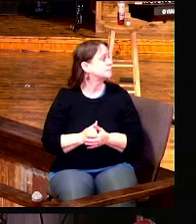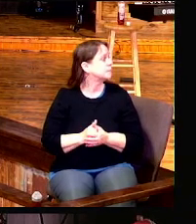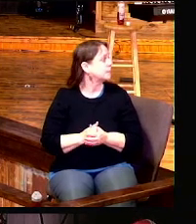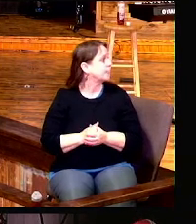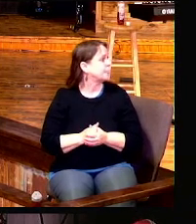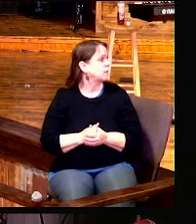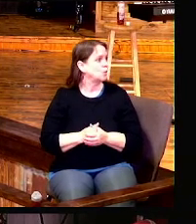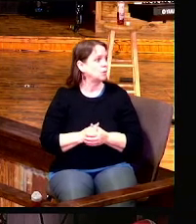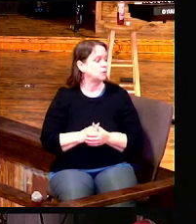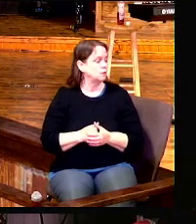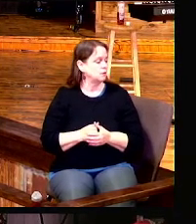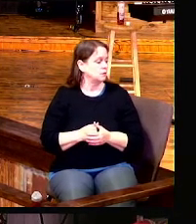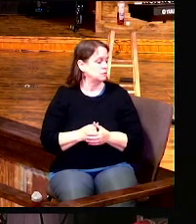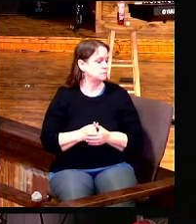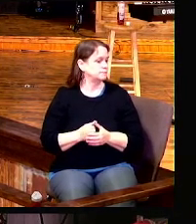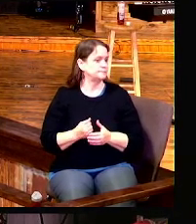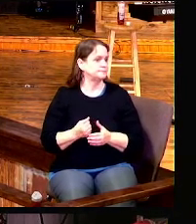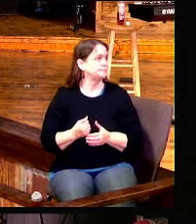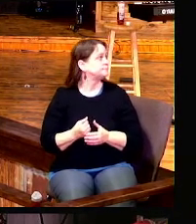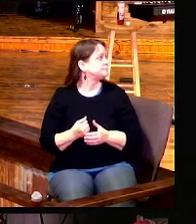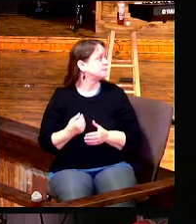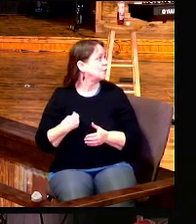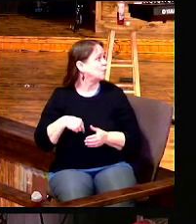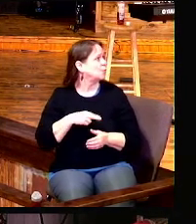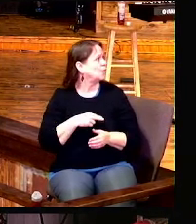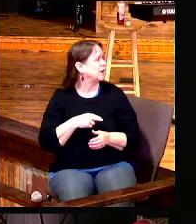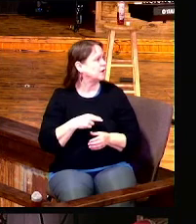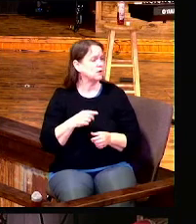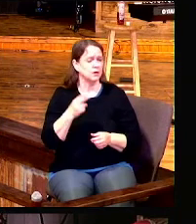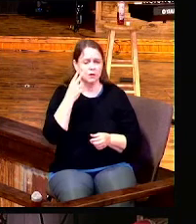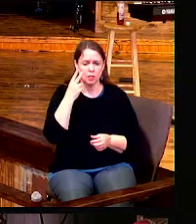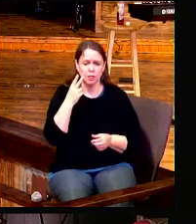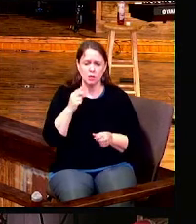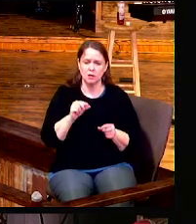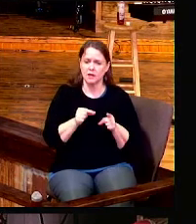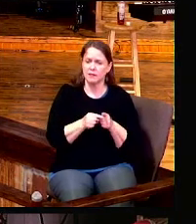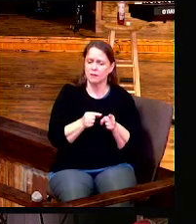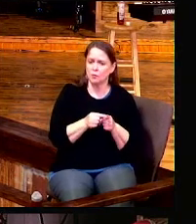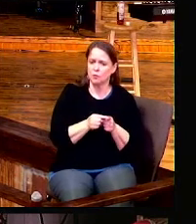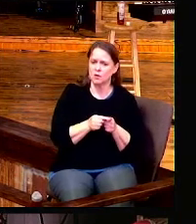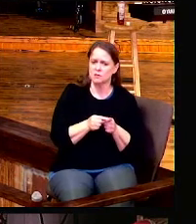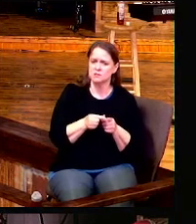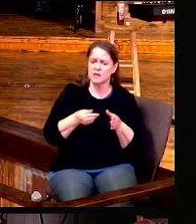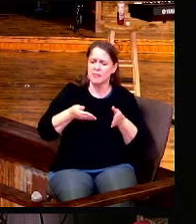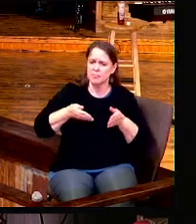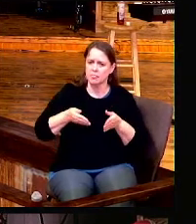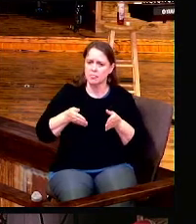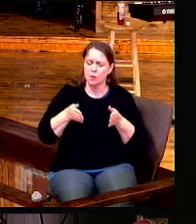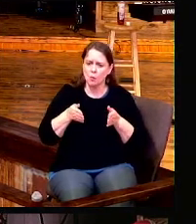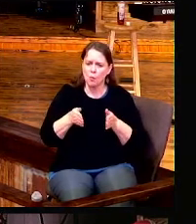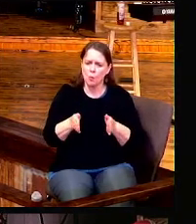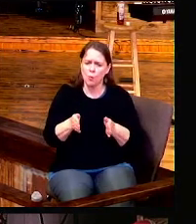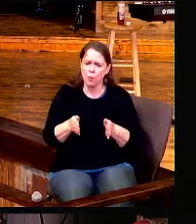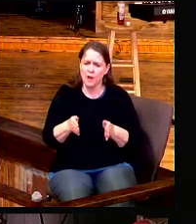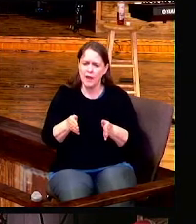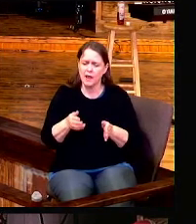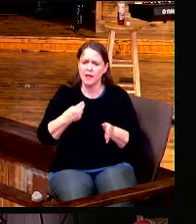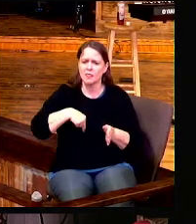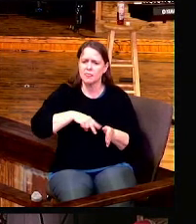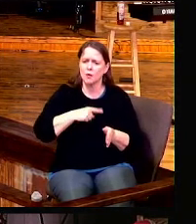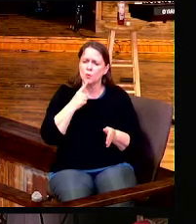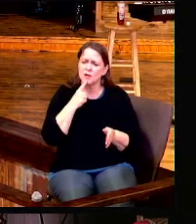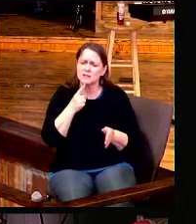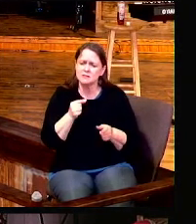and talk more about the words that we speak, the manners that we speak, the jesting that we speak